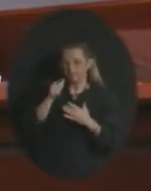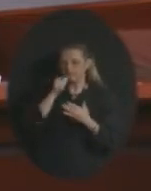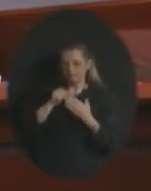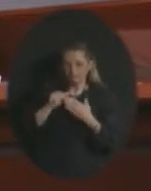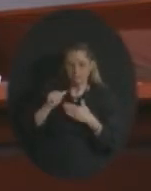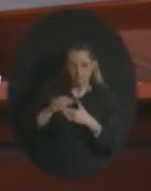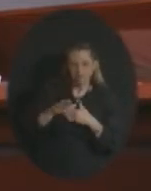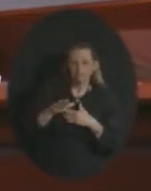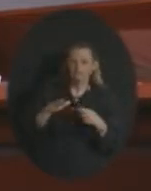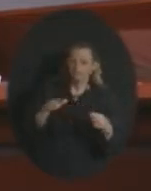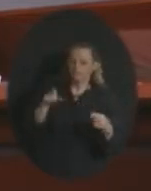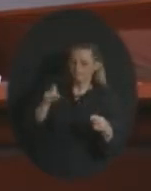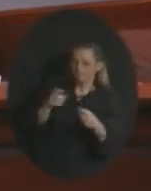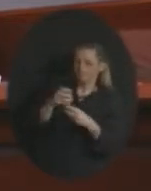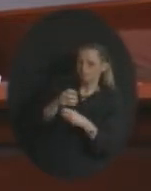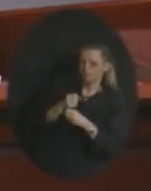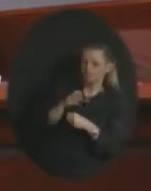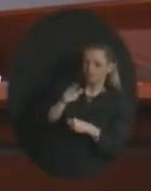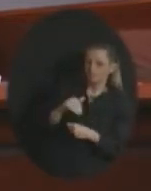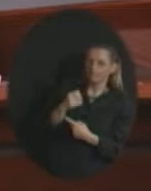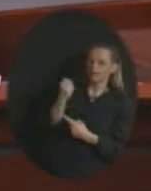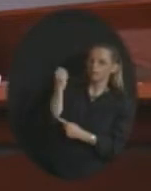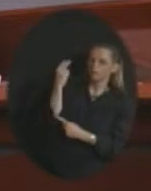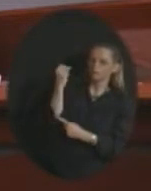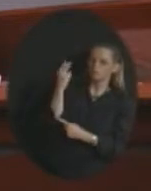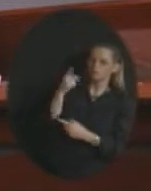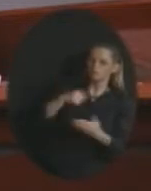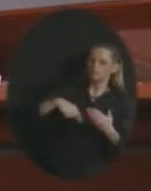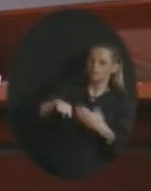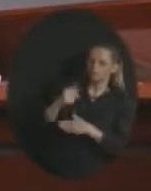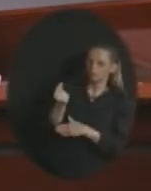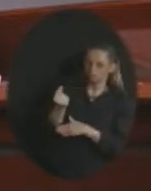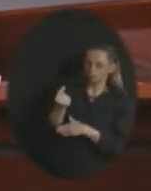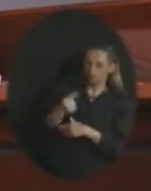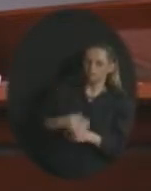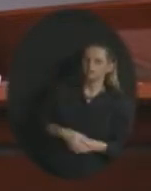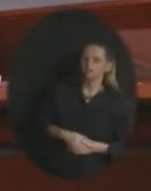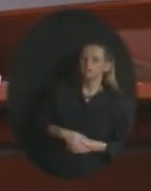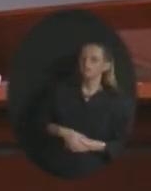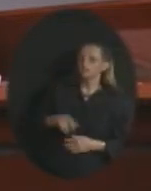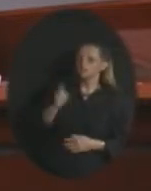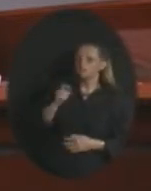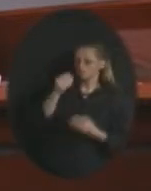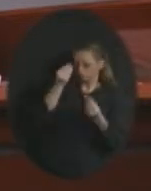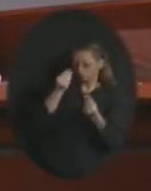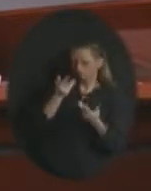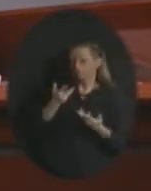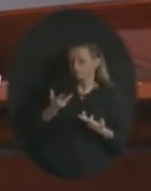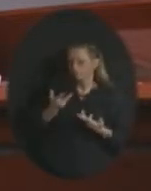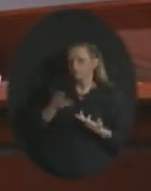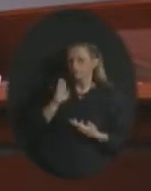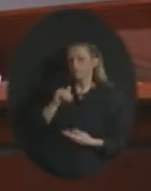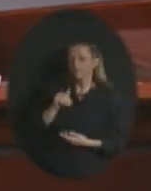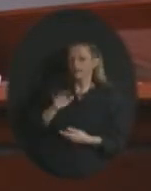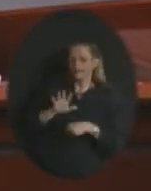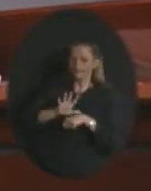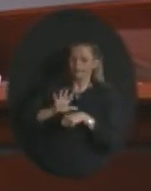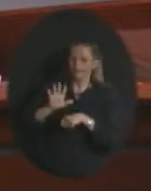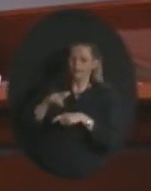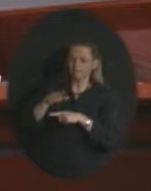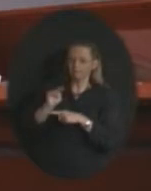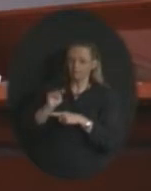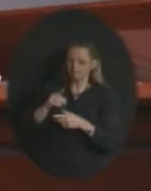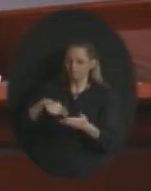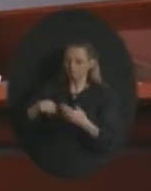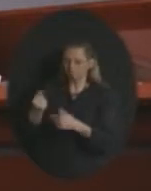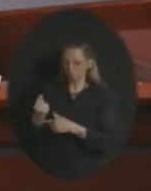by noon next Tuesday. We should have notification one way or the other by 5 p.m. next Tuesday.